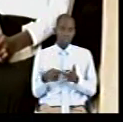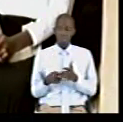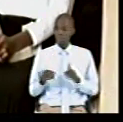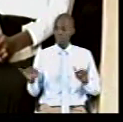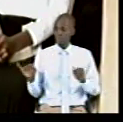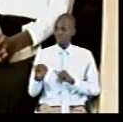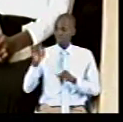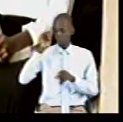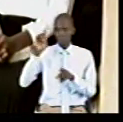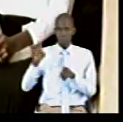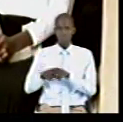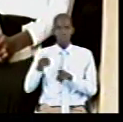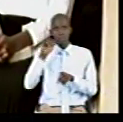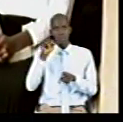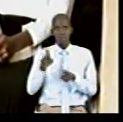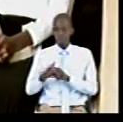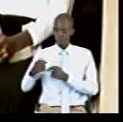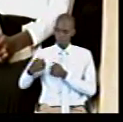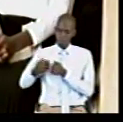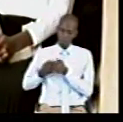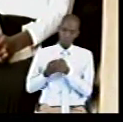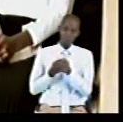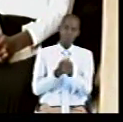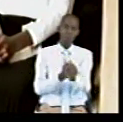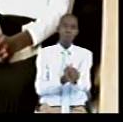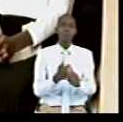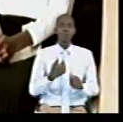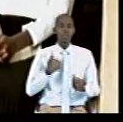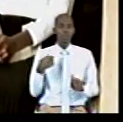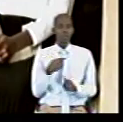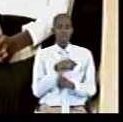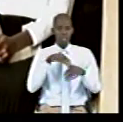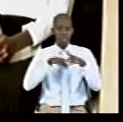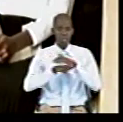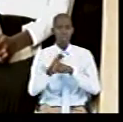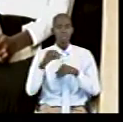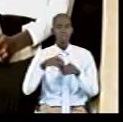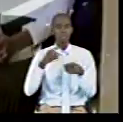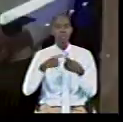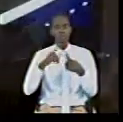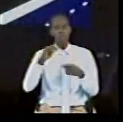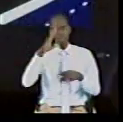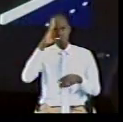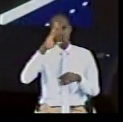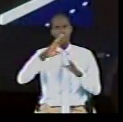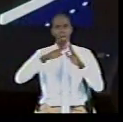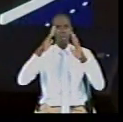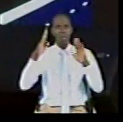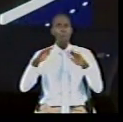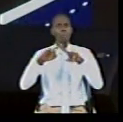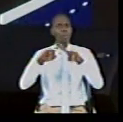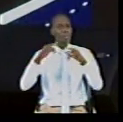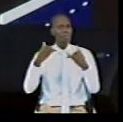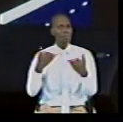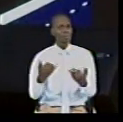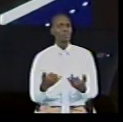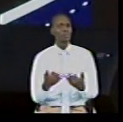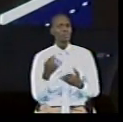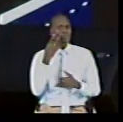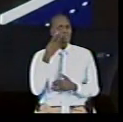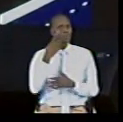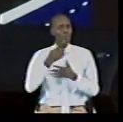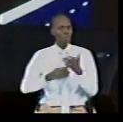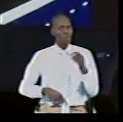and we entered into the man's house. But now, look at what Peter has